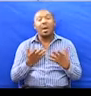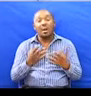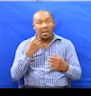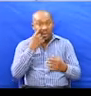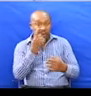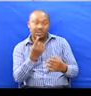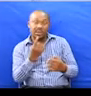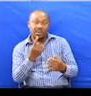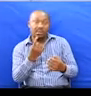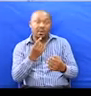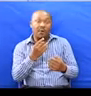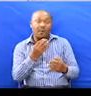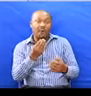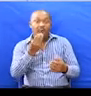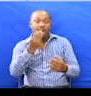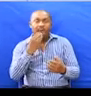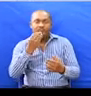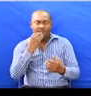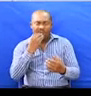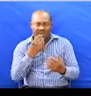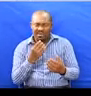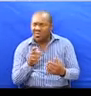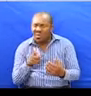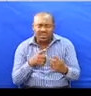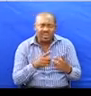earth with protein? Examples of foods.